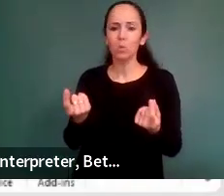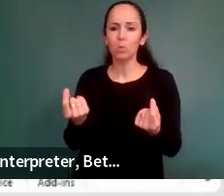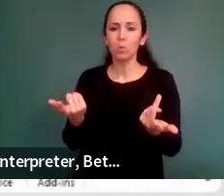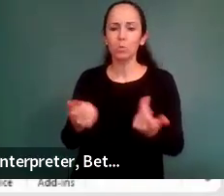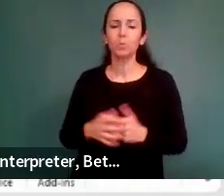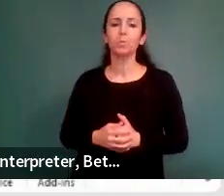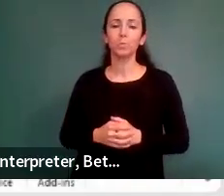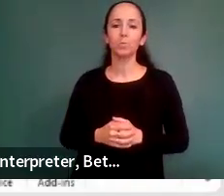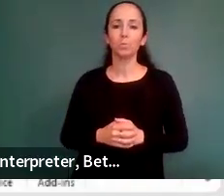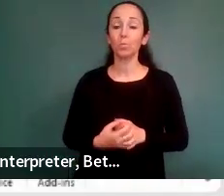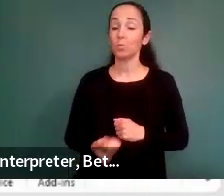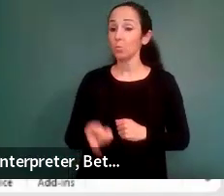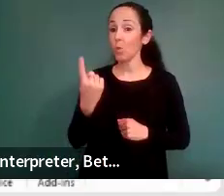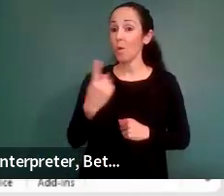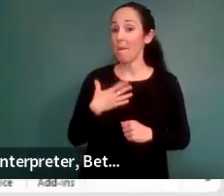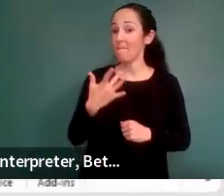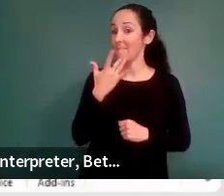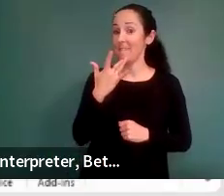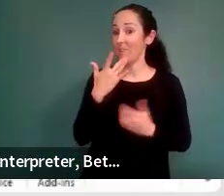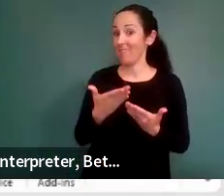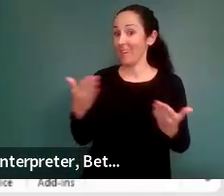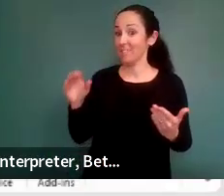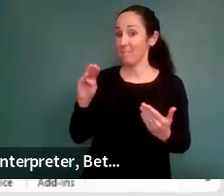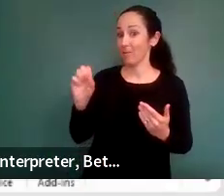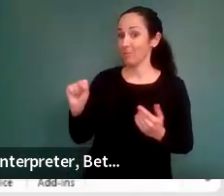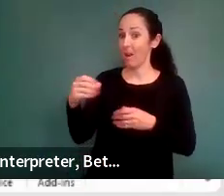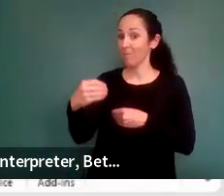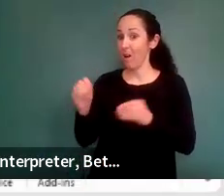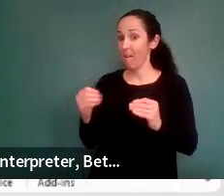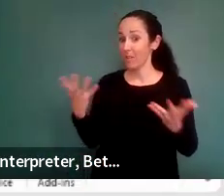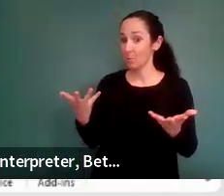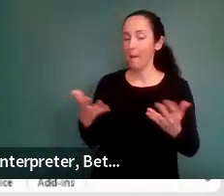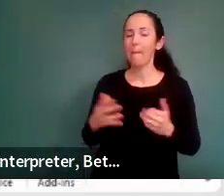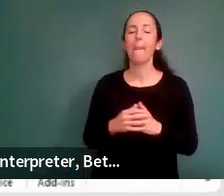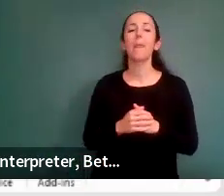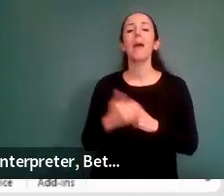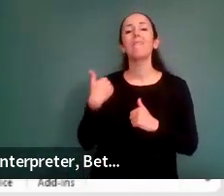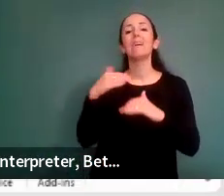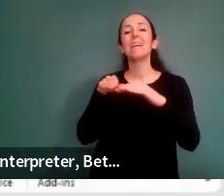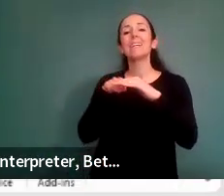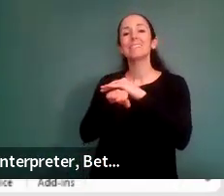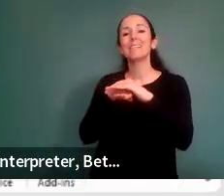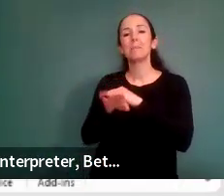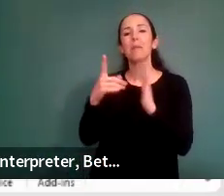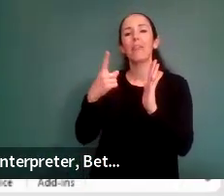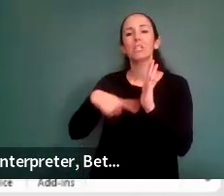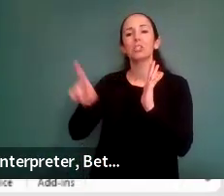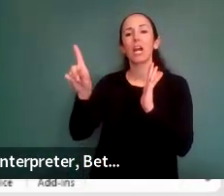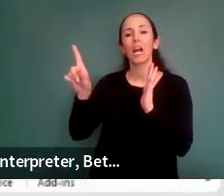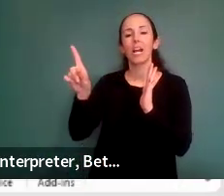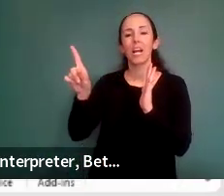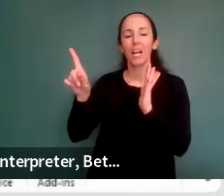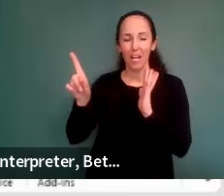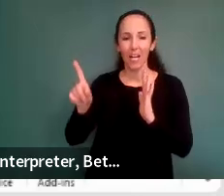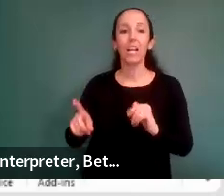one of my favorite features of Microsoft Office is that there is an accessibility checker. And the accessibility checker